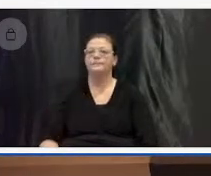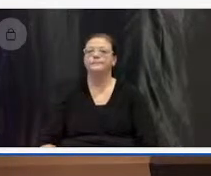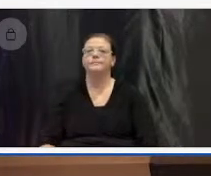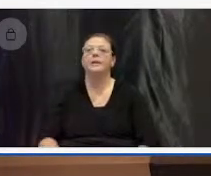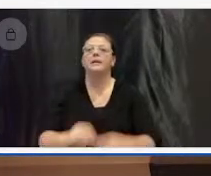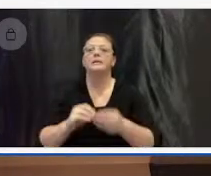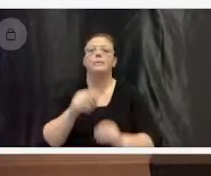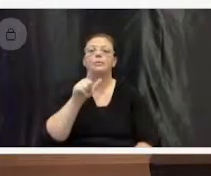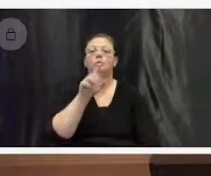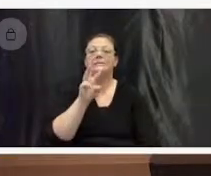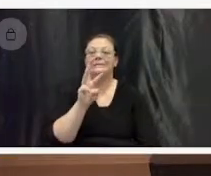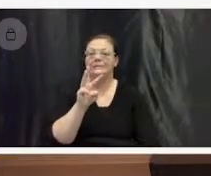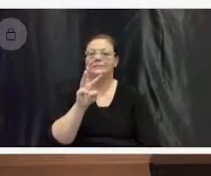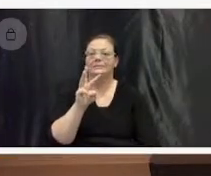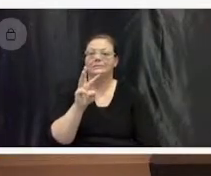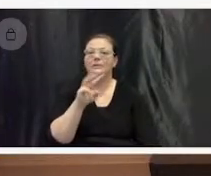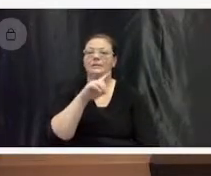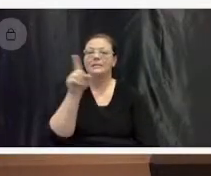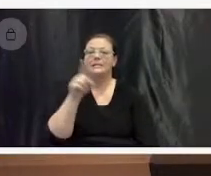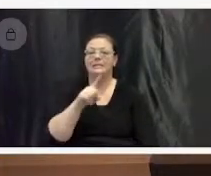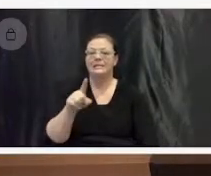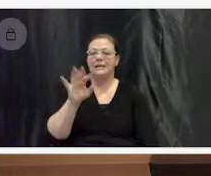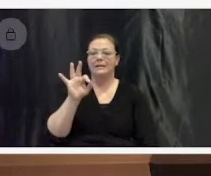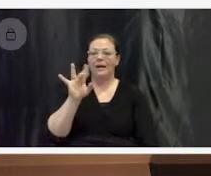Item 26,